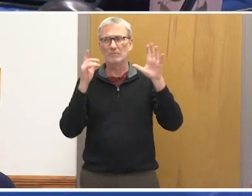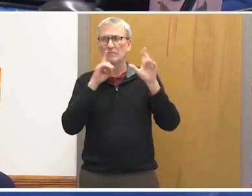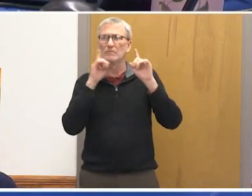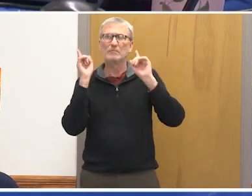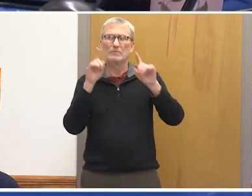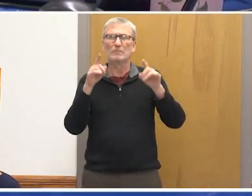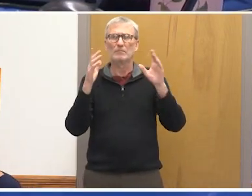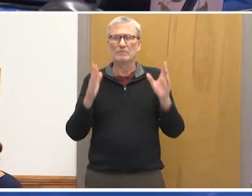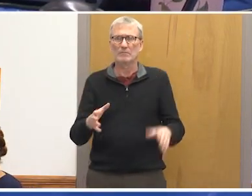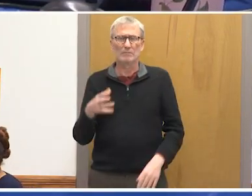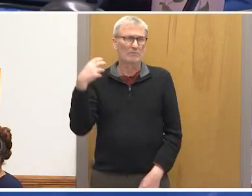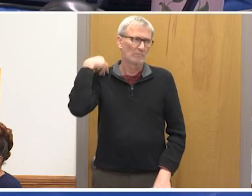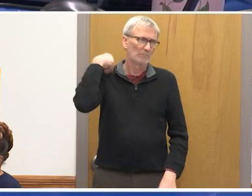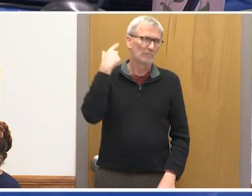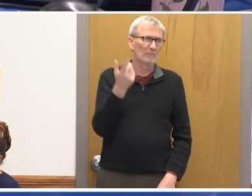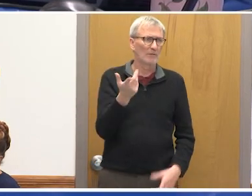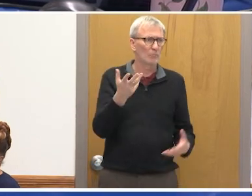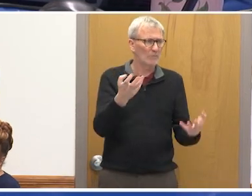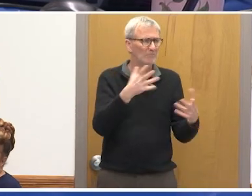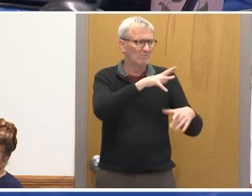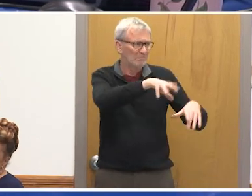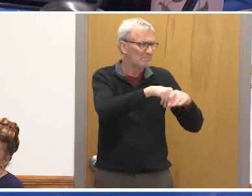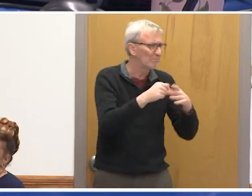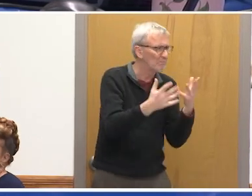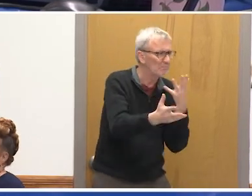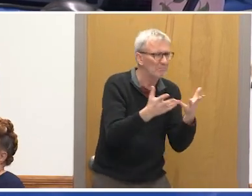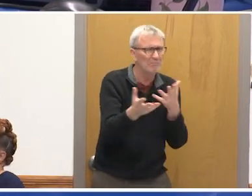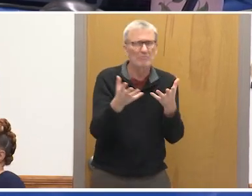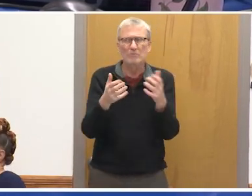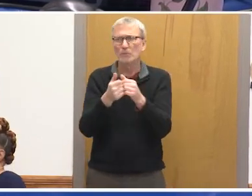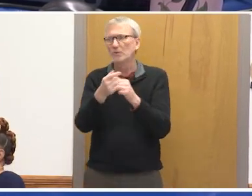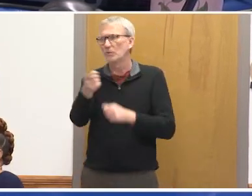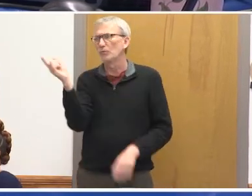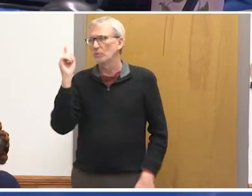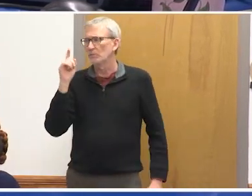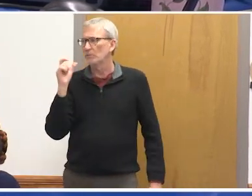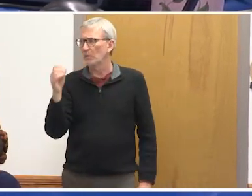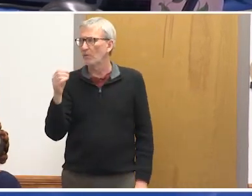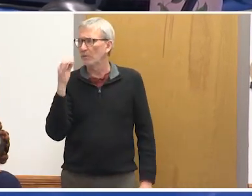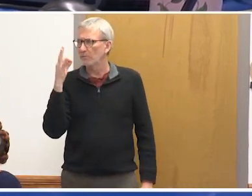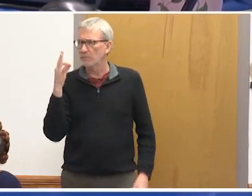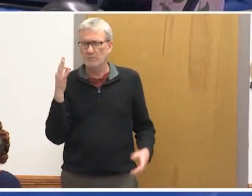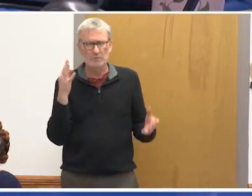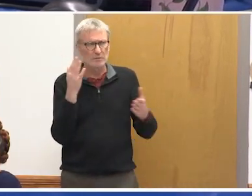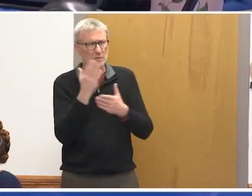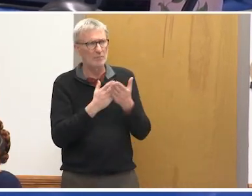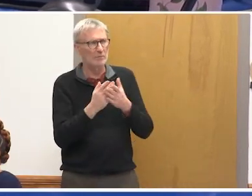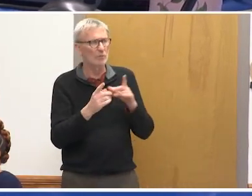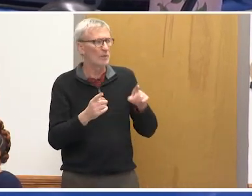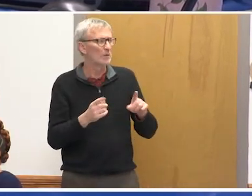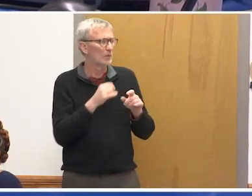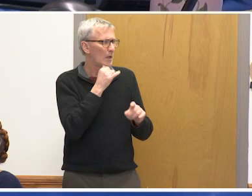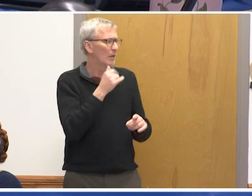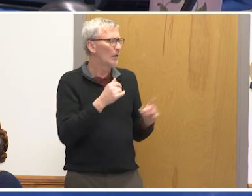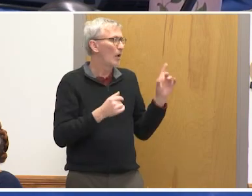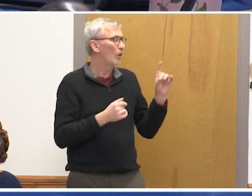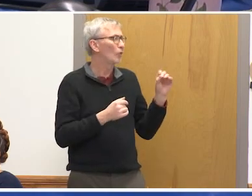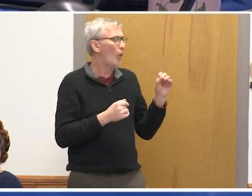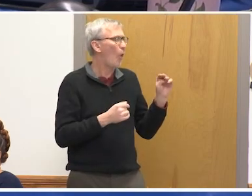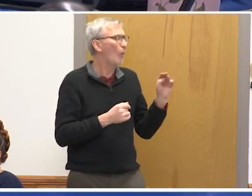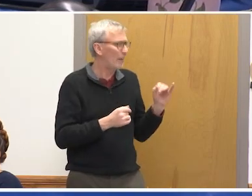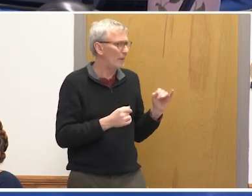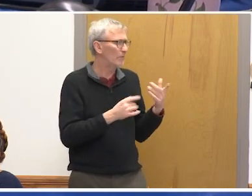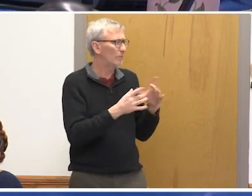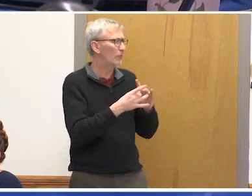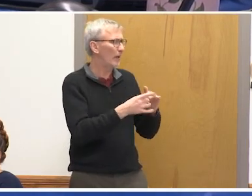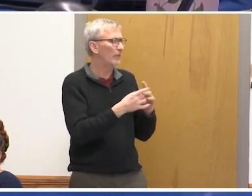tonight, and I know he really wants to engage with everyone on some of these topics as well. So even if some of the questions raised aren't in DOMI's wheelhouse,